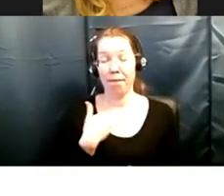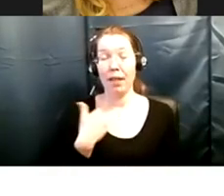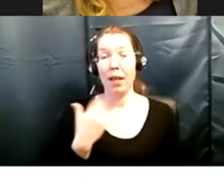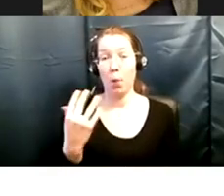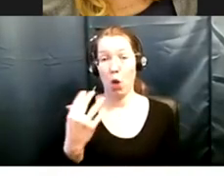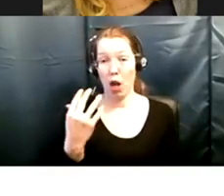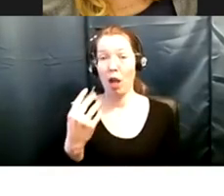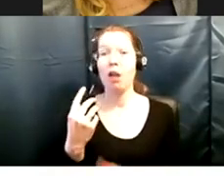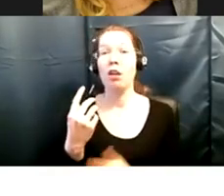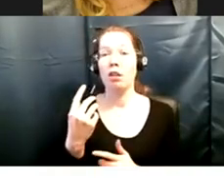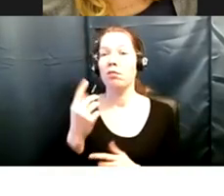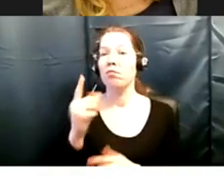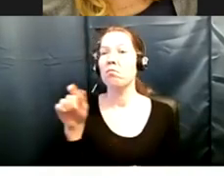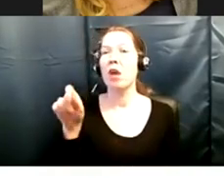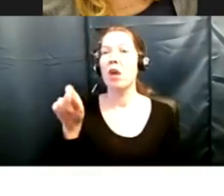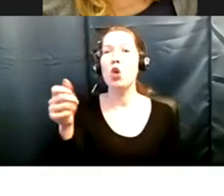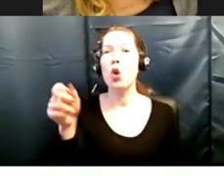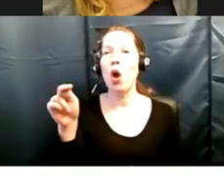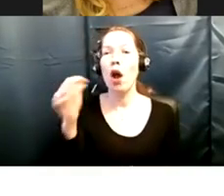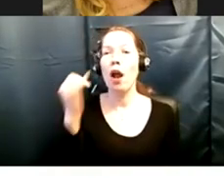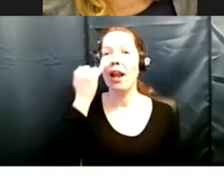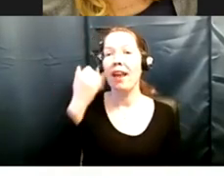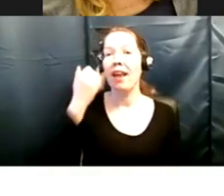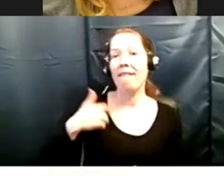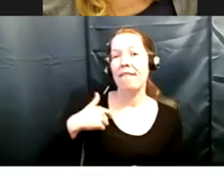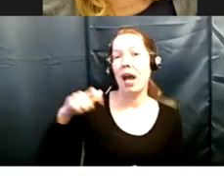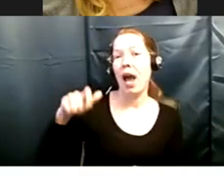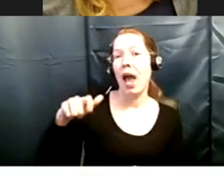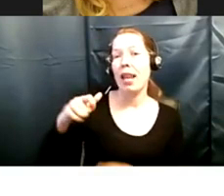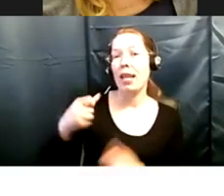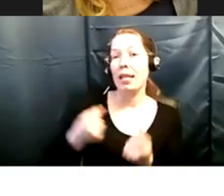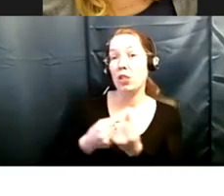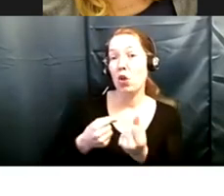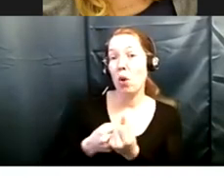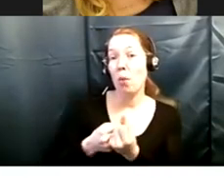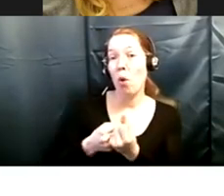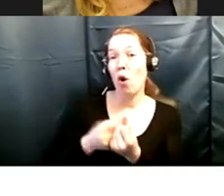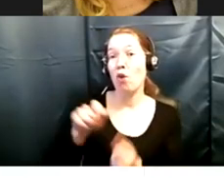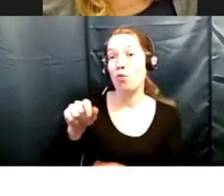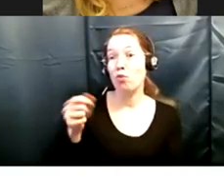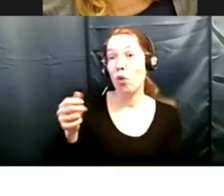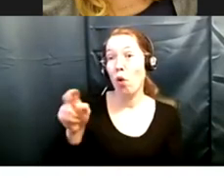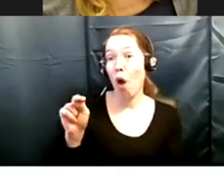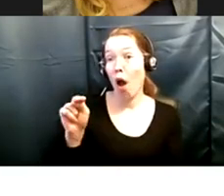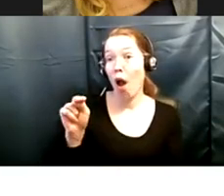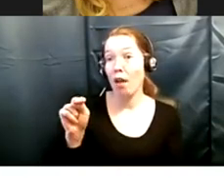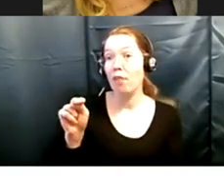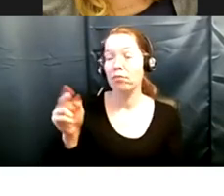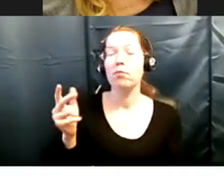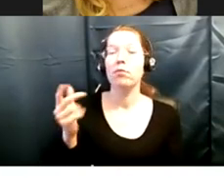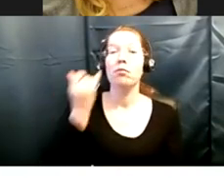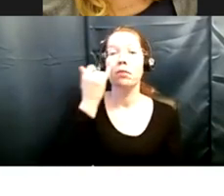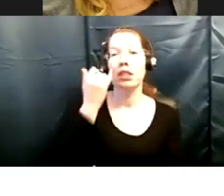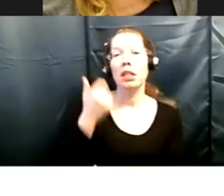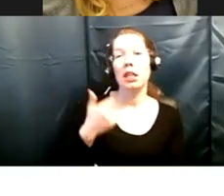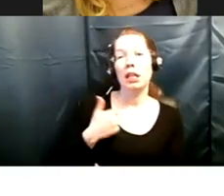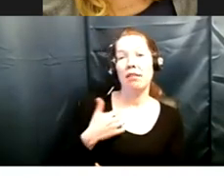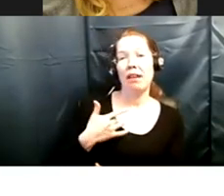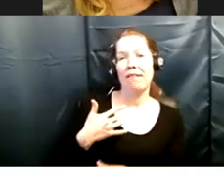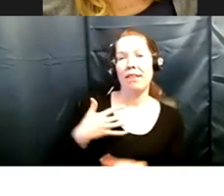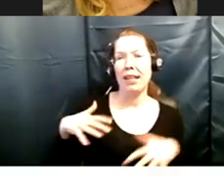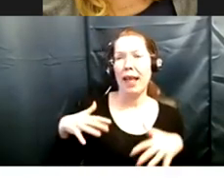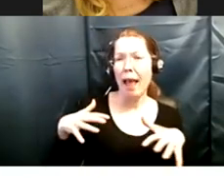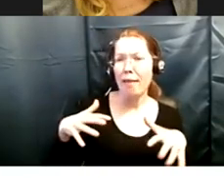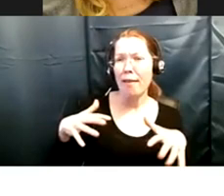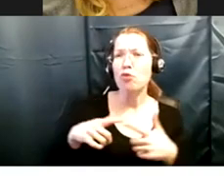It only comes on when I need support to turn it on. If I feel anxious or if